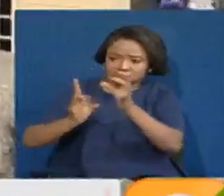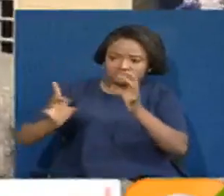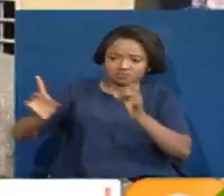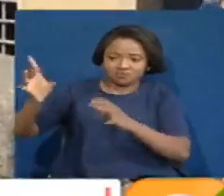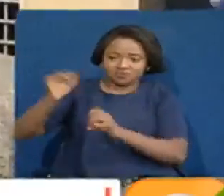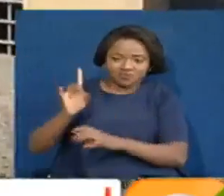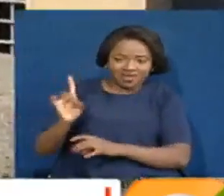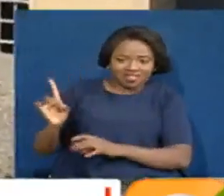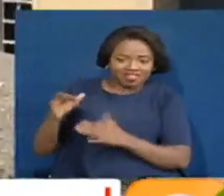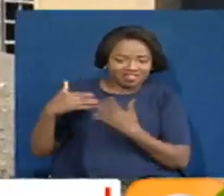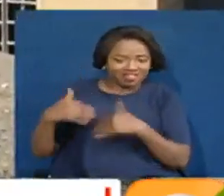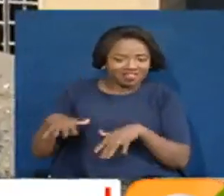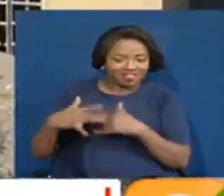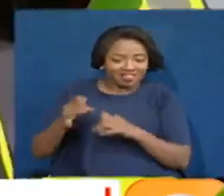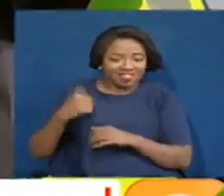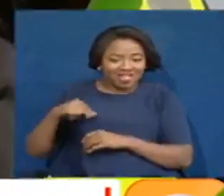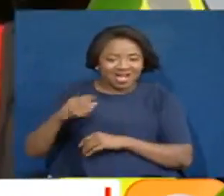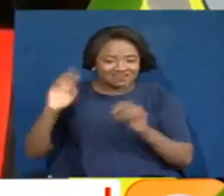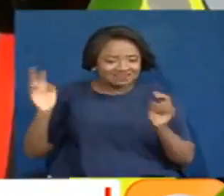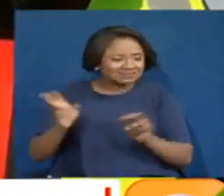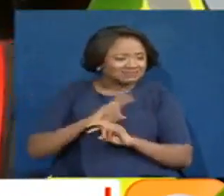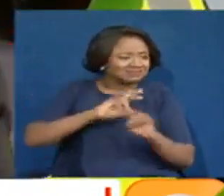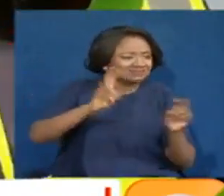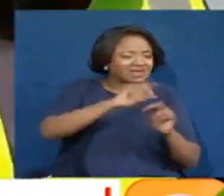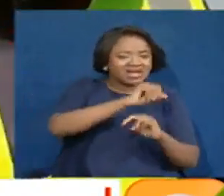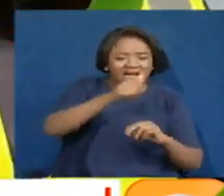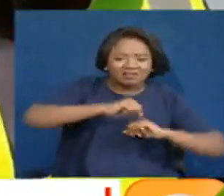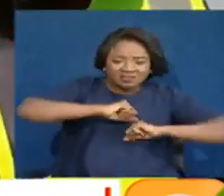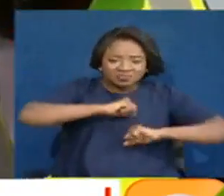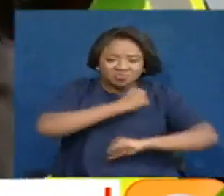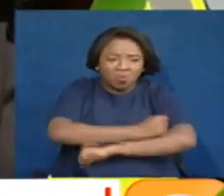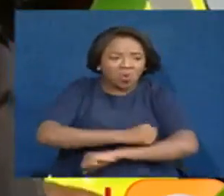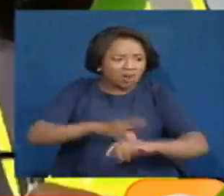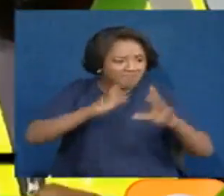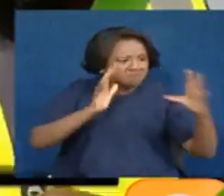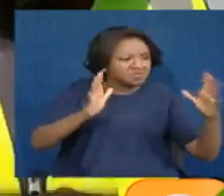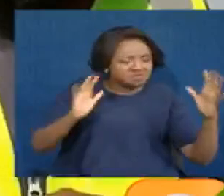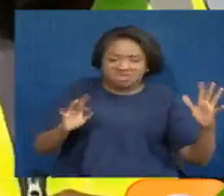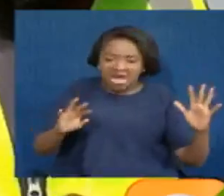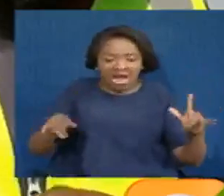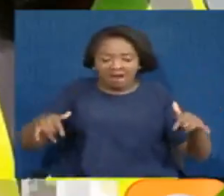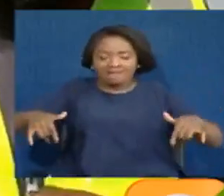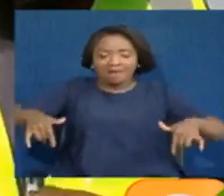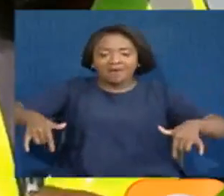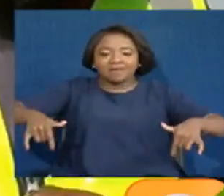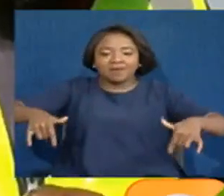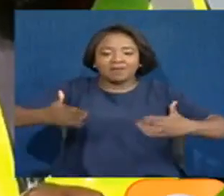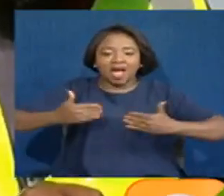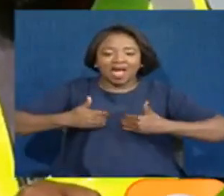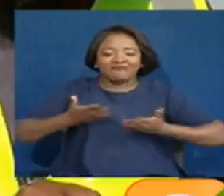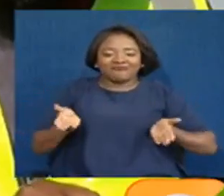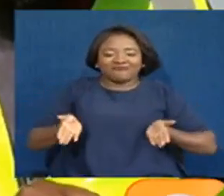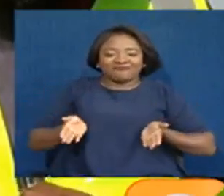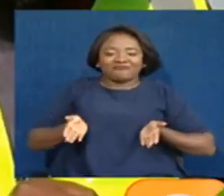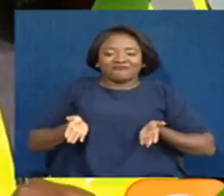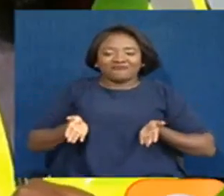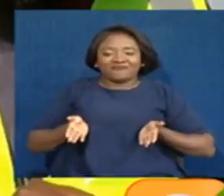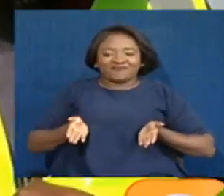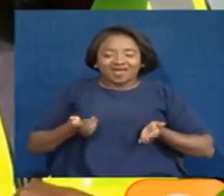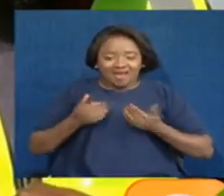hatuhitaji tena kutafuta mashule ya mbali kubwa kubwa, sababu tayari maneno